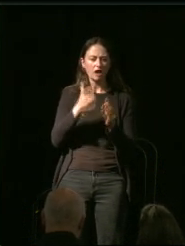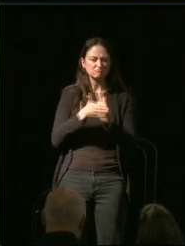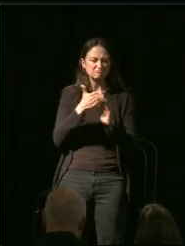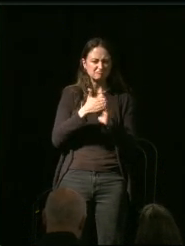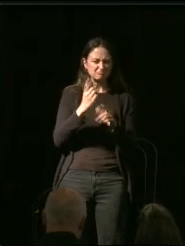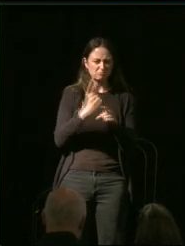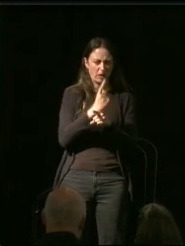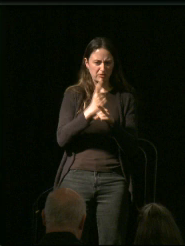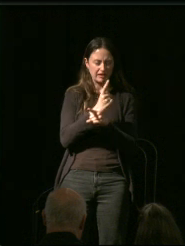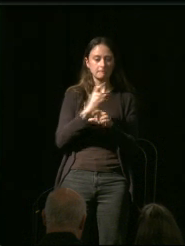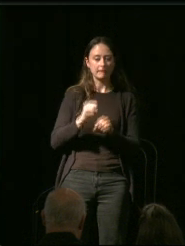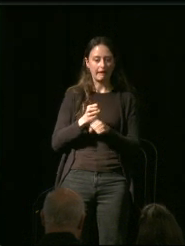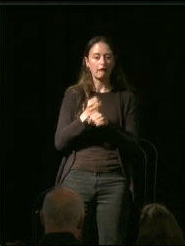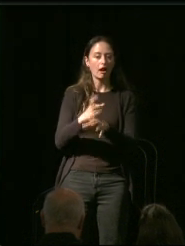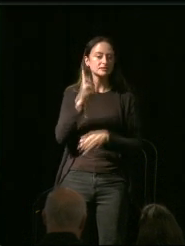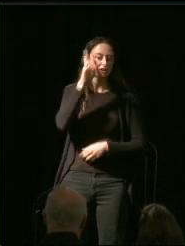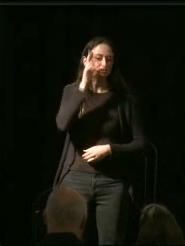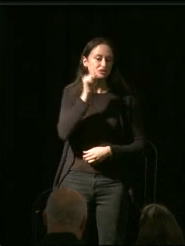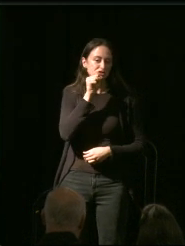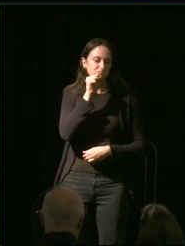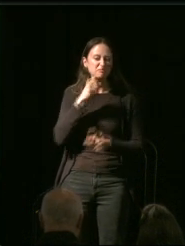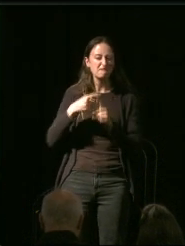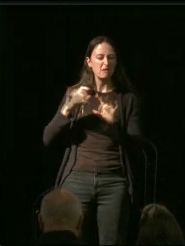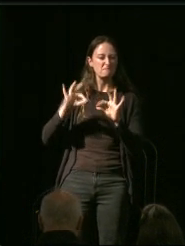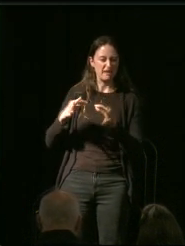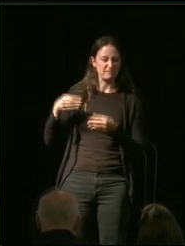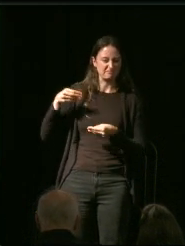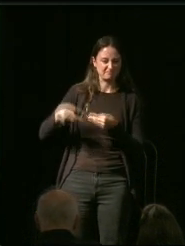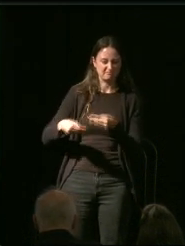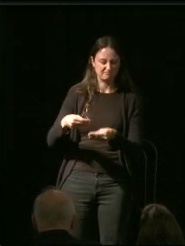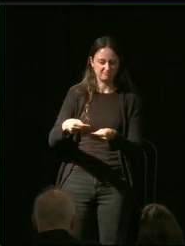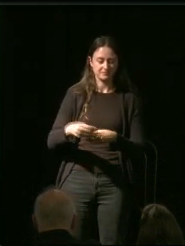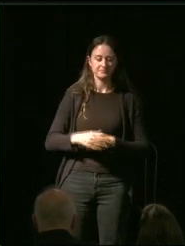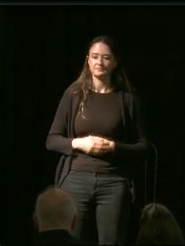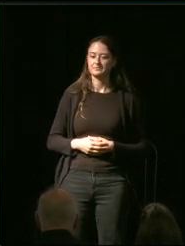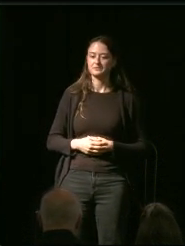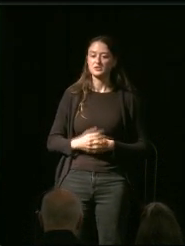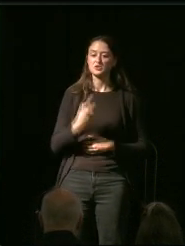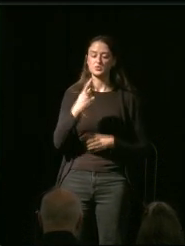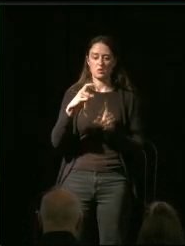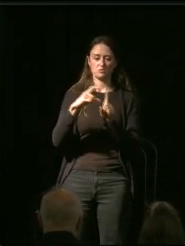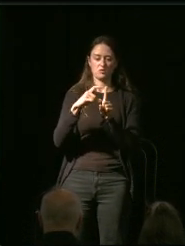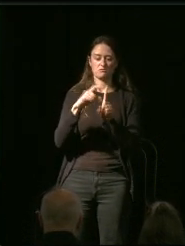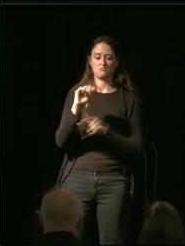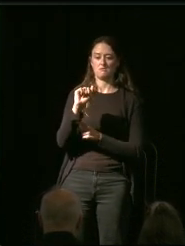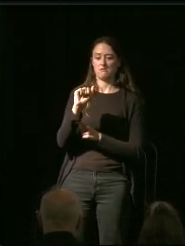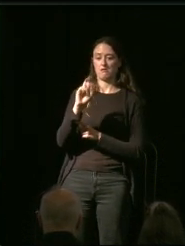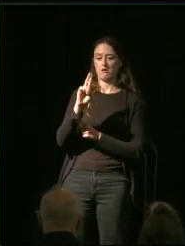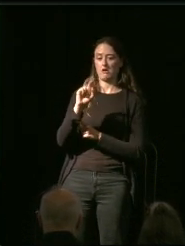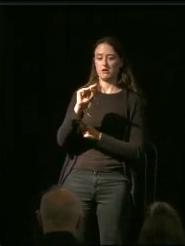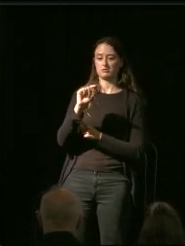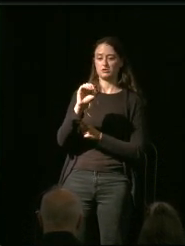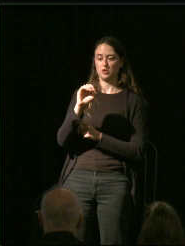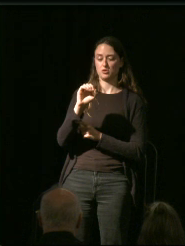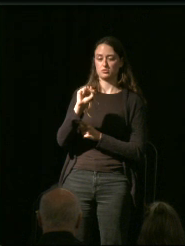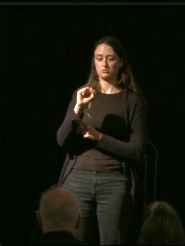syndrome. As someone mentioned earlier, autosomal means that both males and females are affected